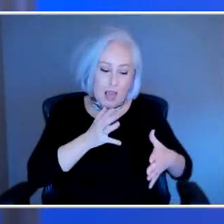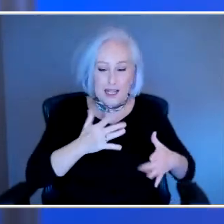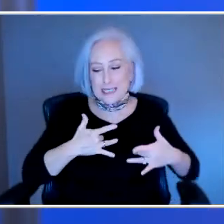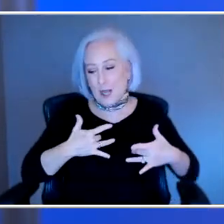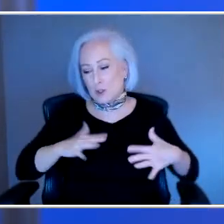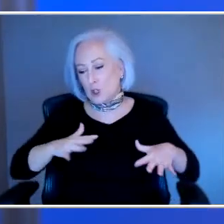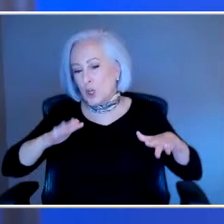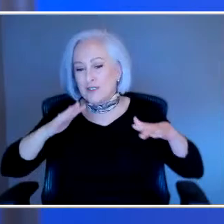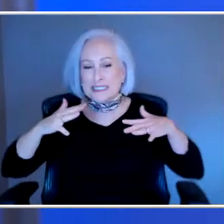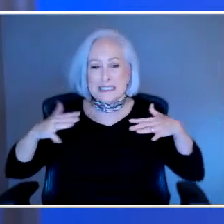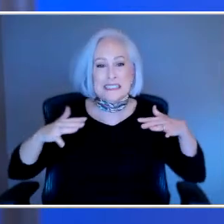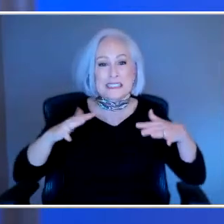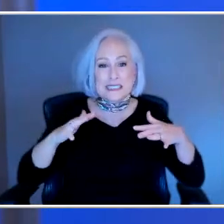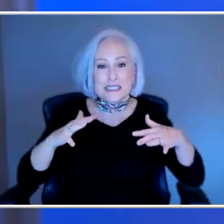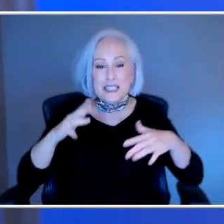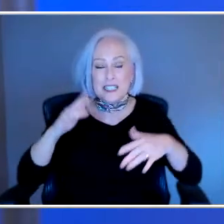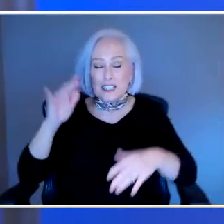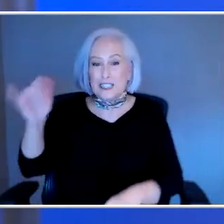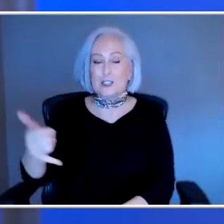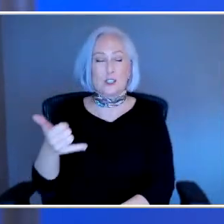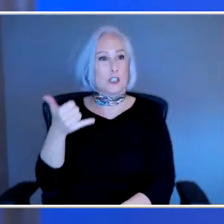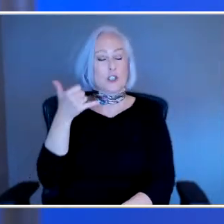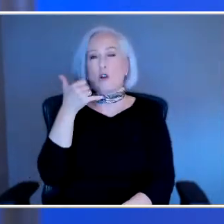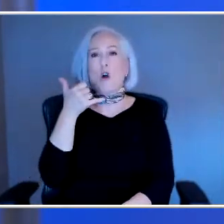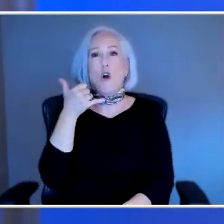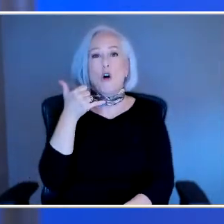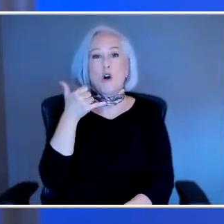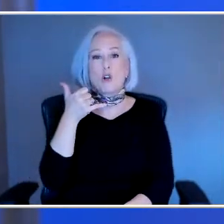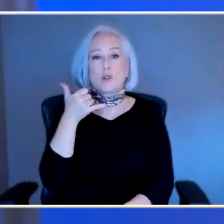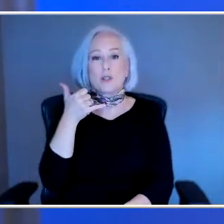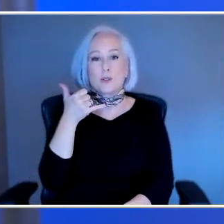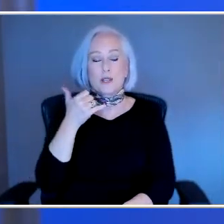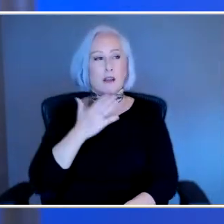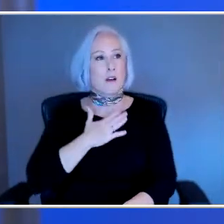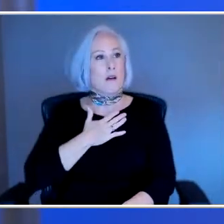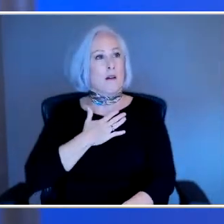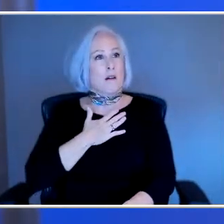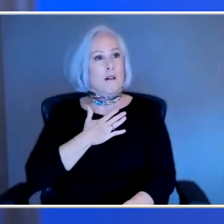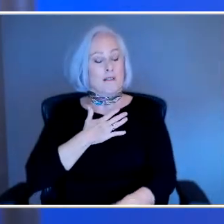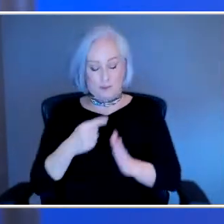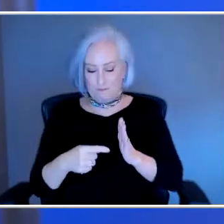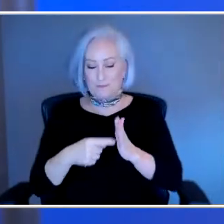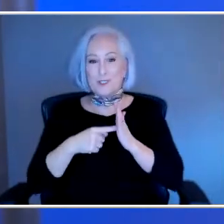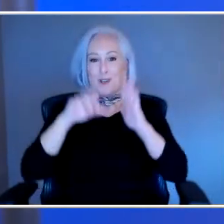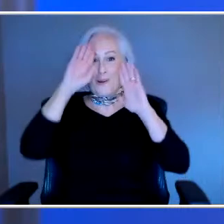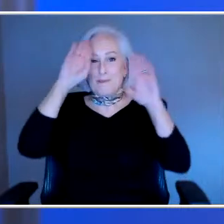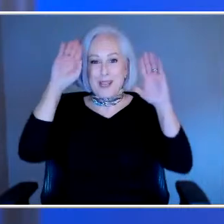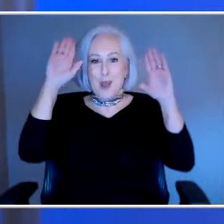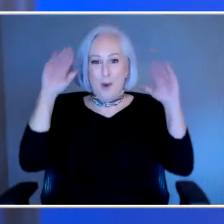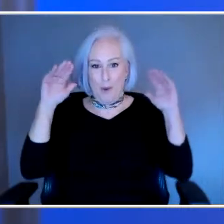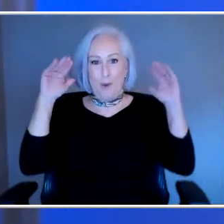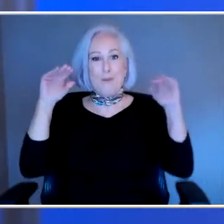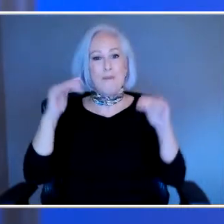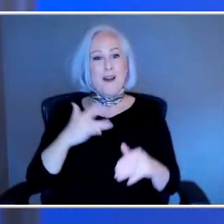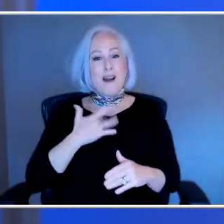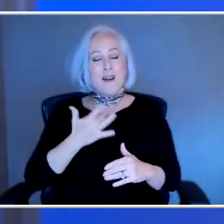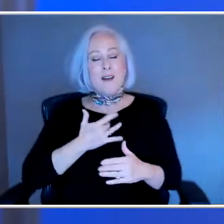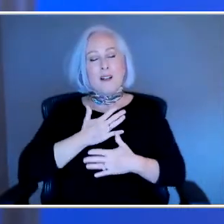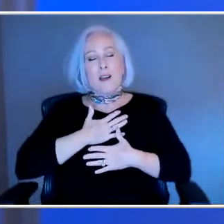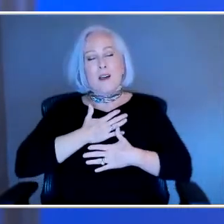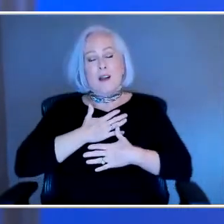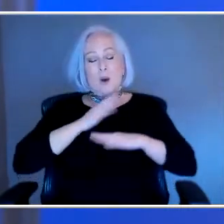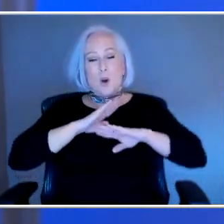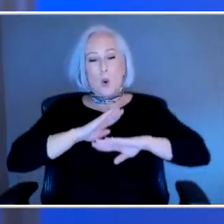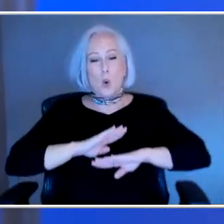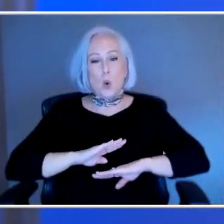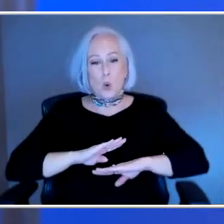call, it was just like a sign of hope. You know, I immediately had a sense of relief that, I think